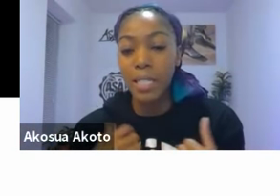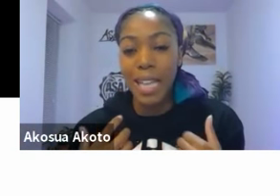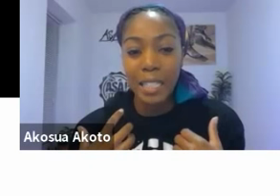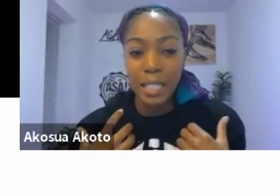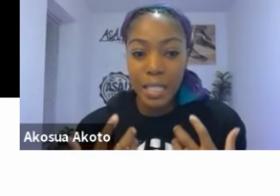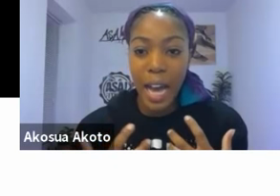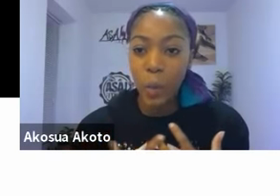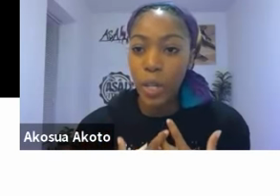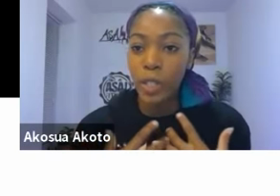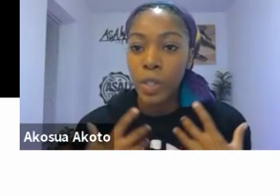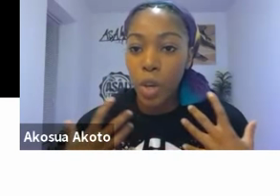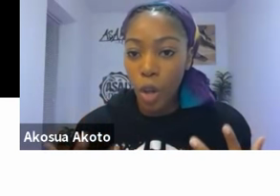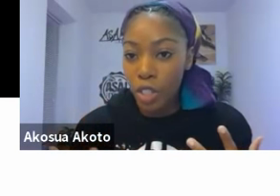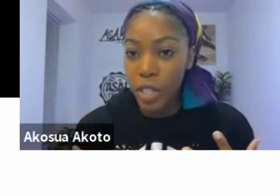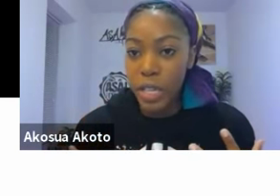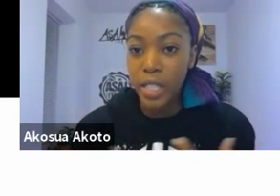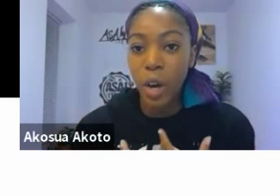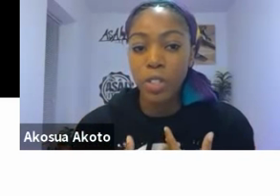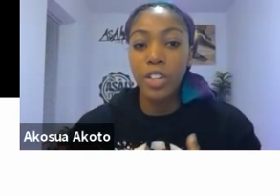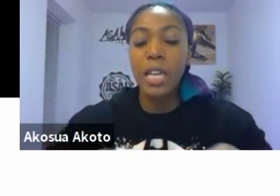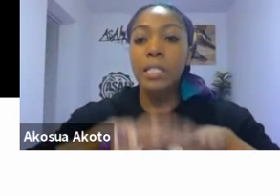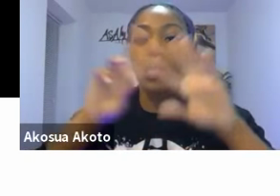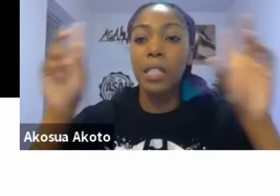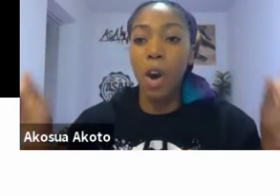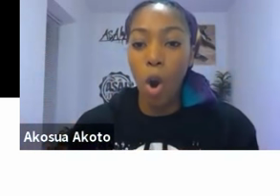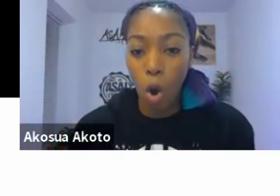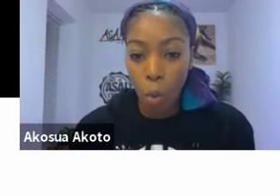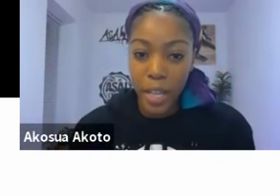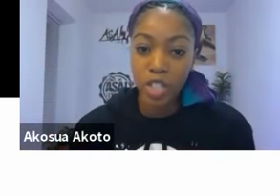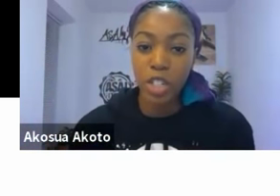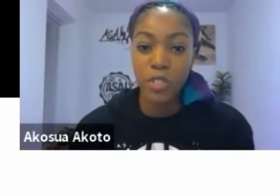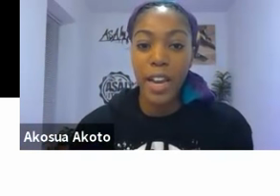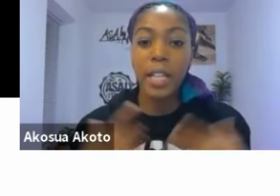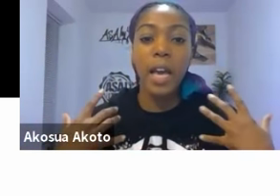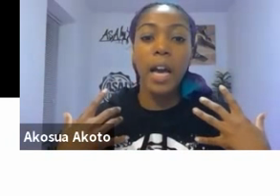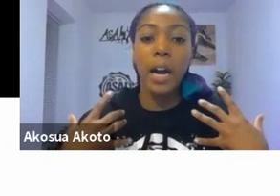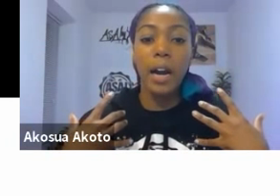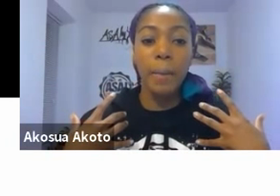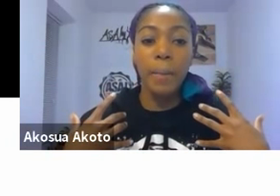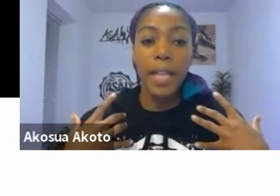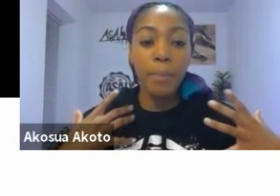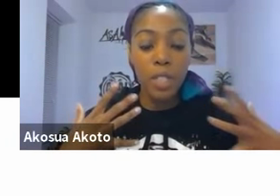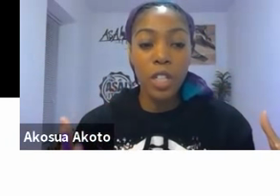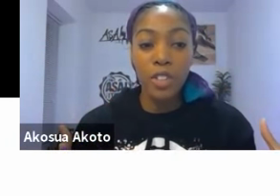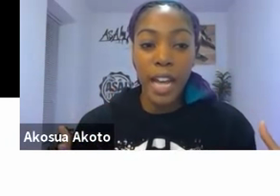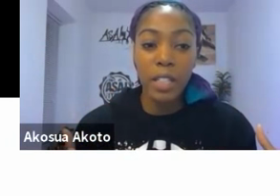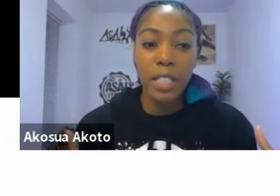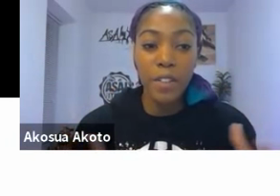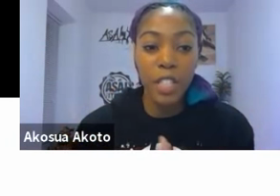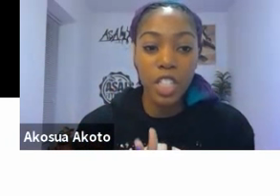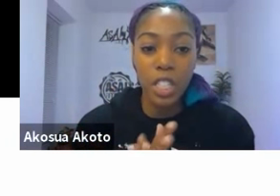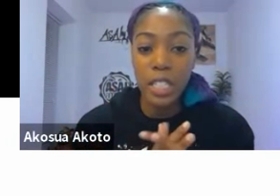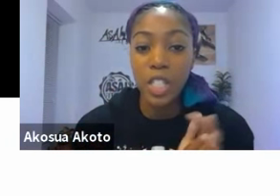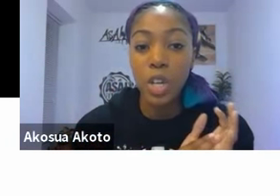dances because that's not what culture is. Culture is the whole picture, right? And I'm just gonna read out